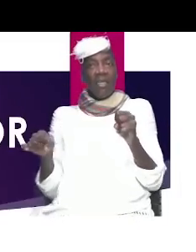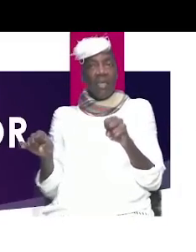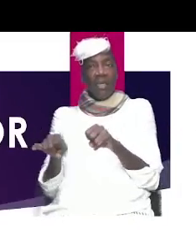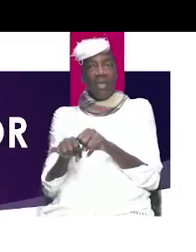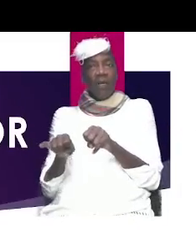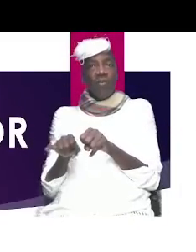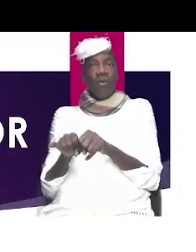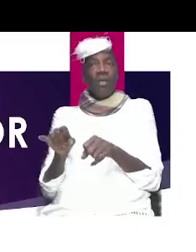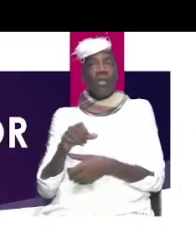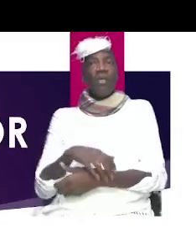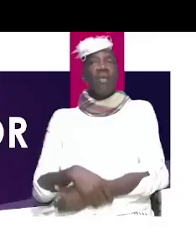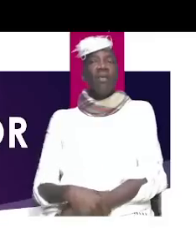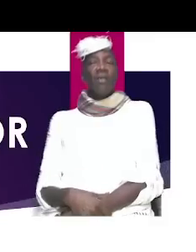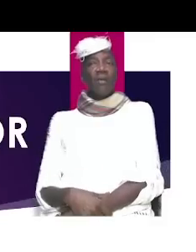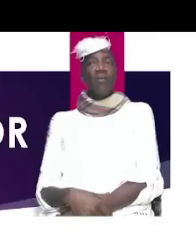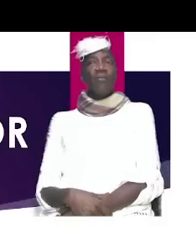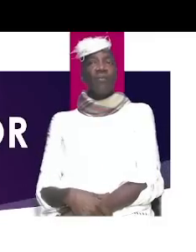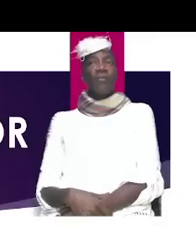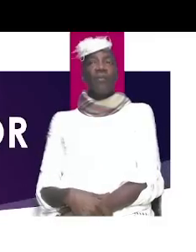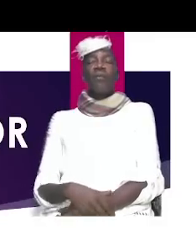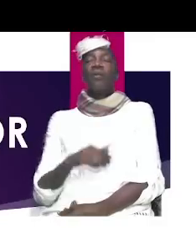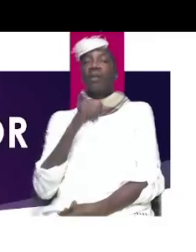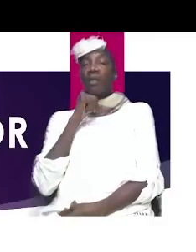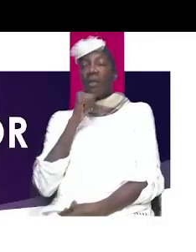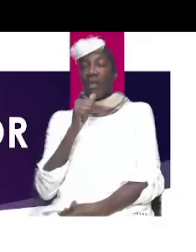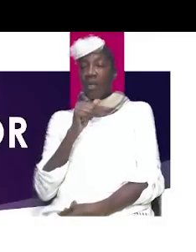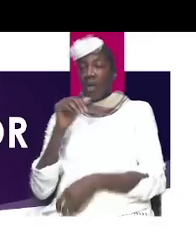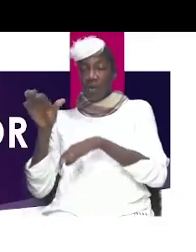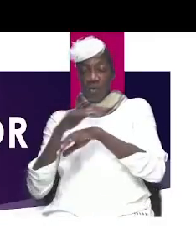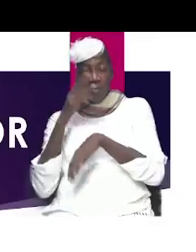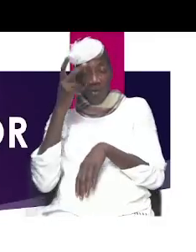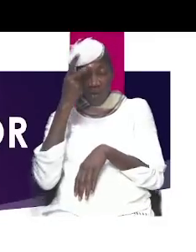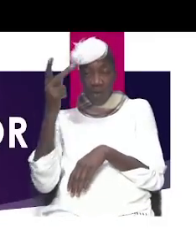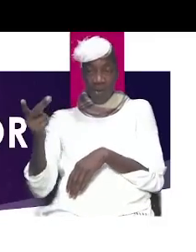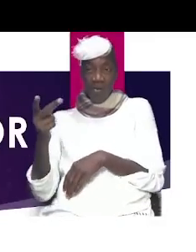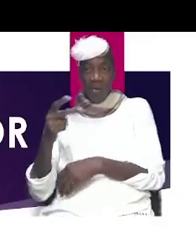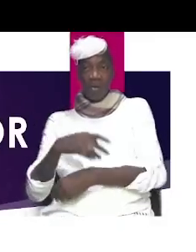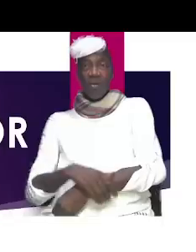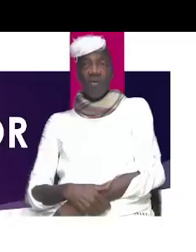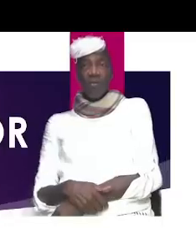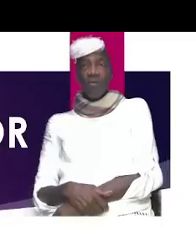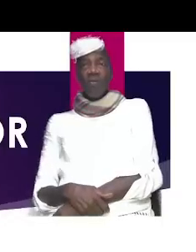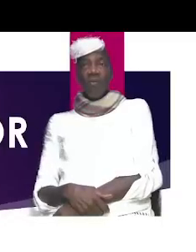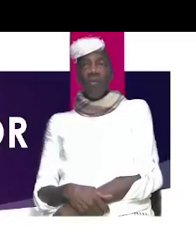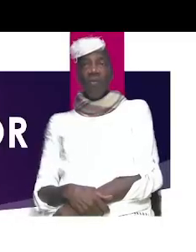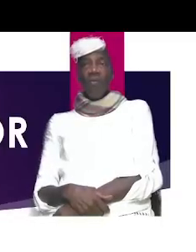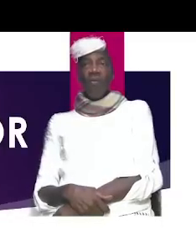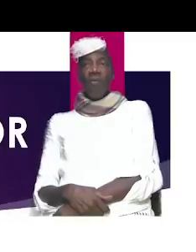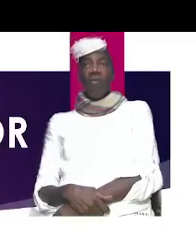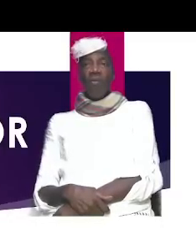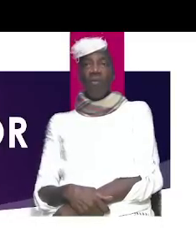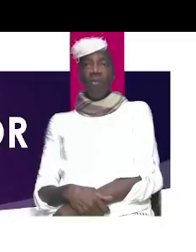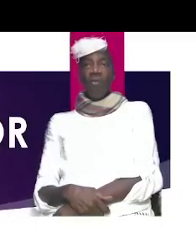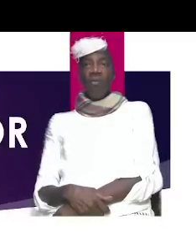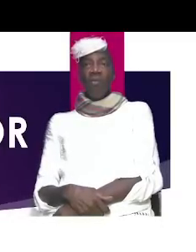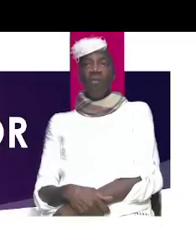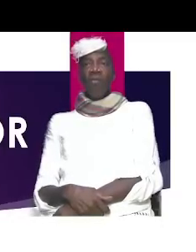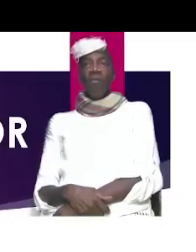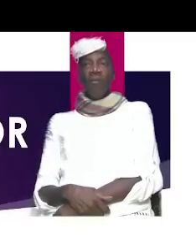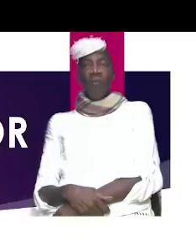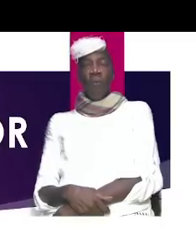important point that we must not overlook. Very, very important. Then he's